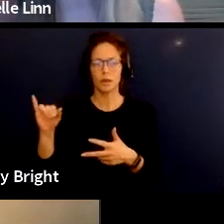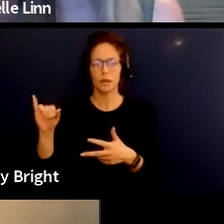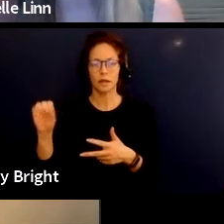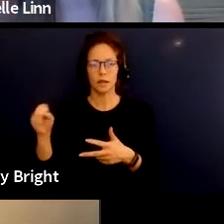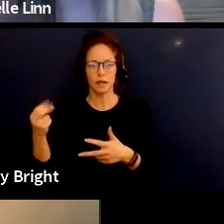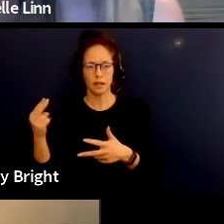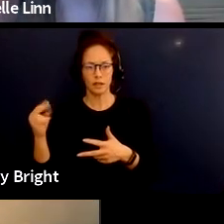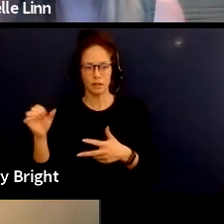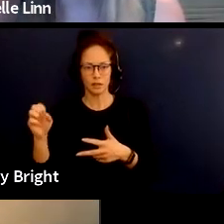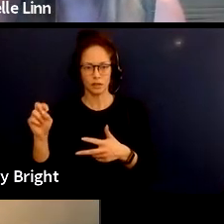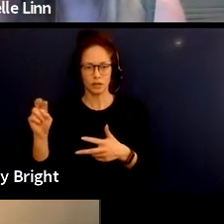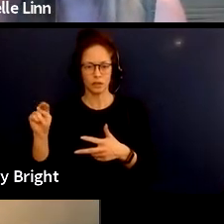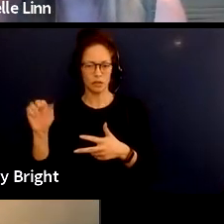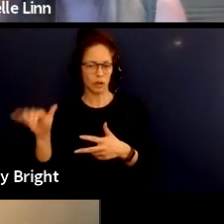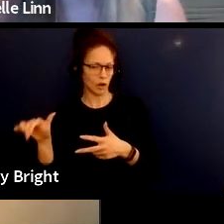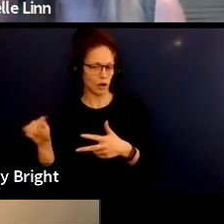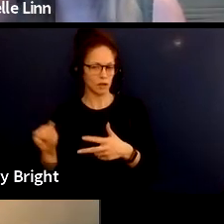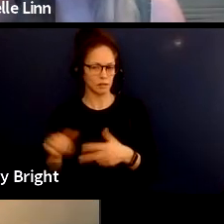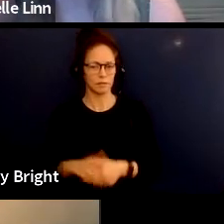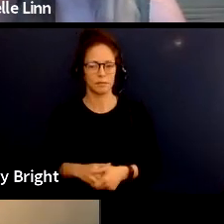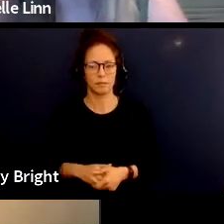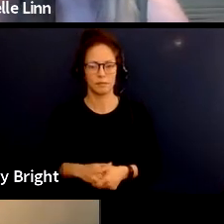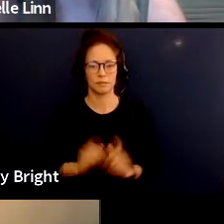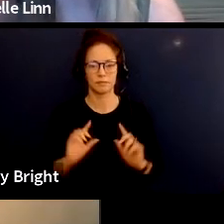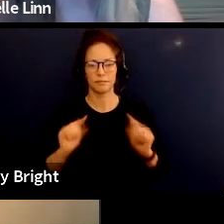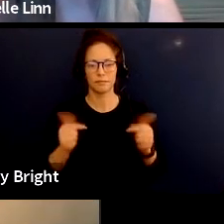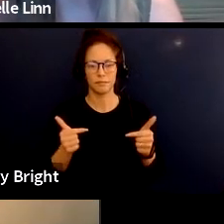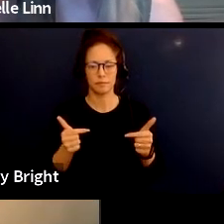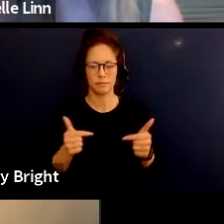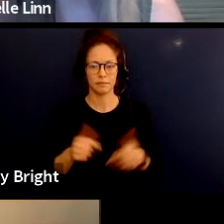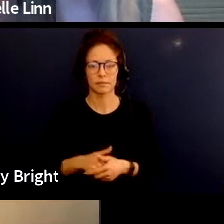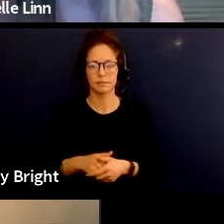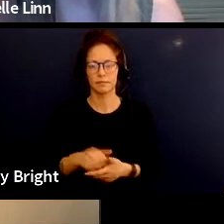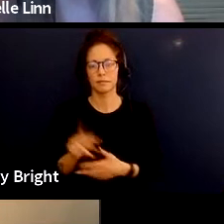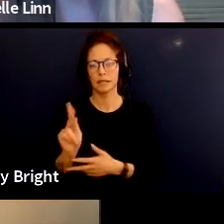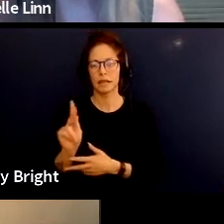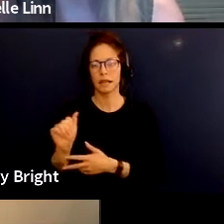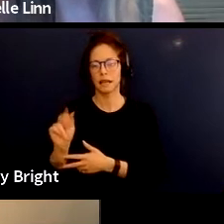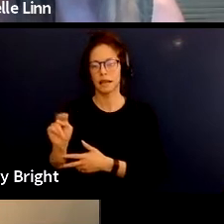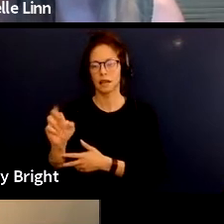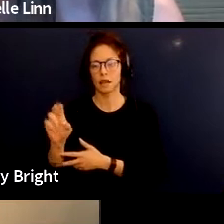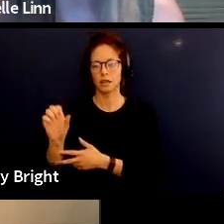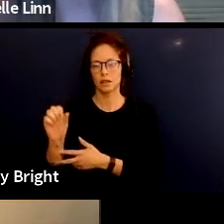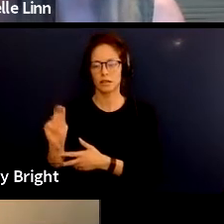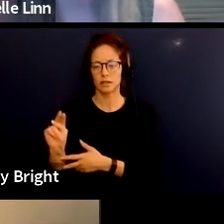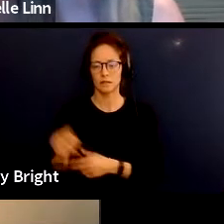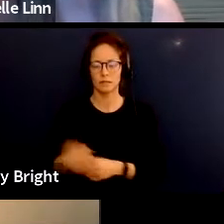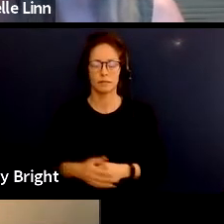Kay Anderson, your microphone is enabled.